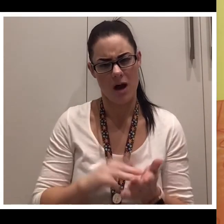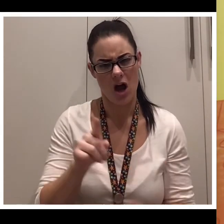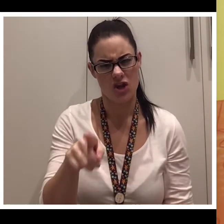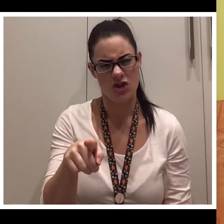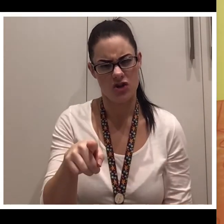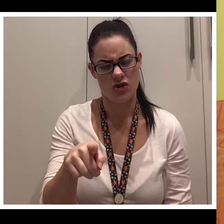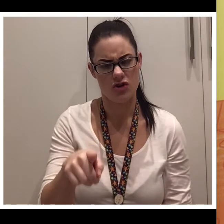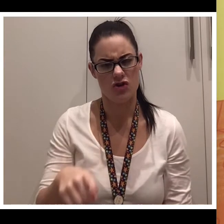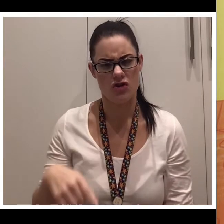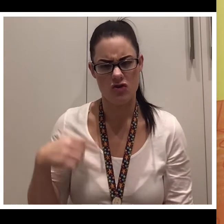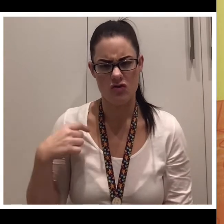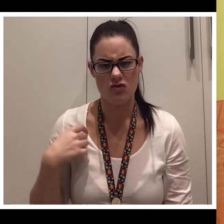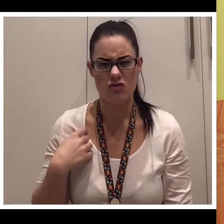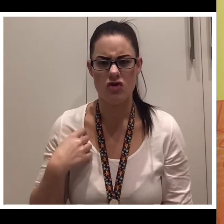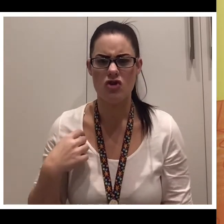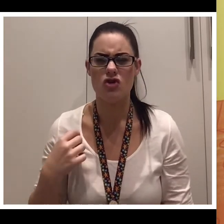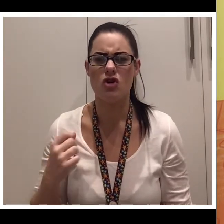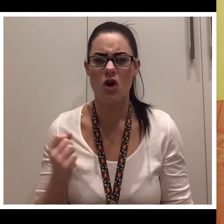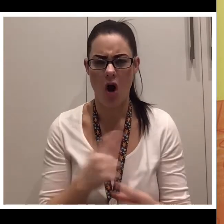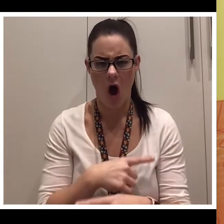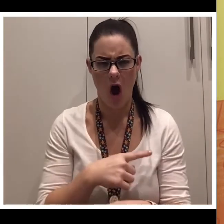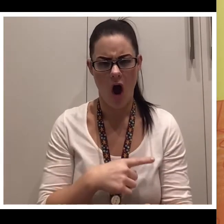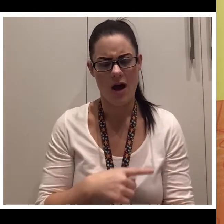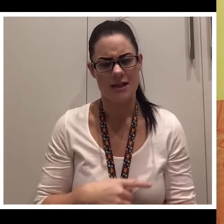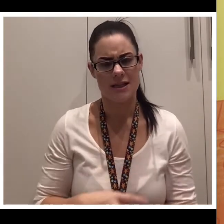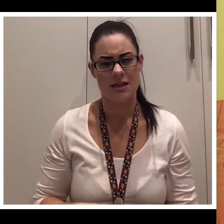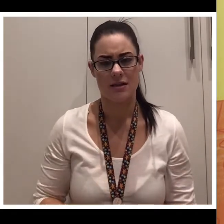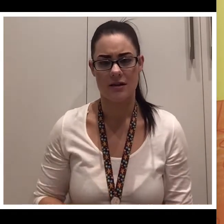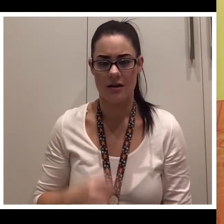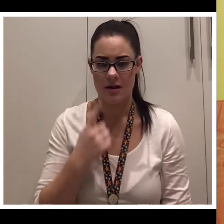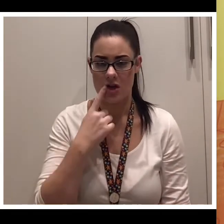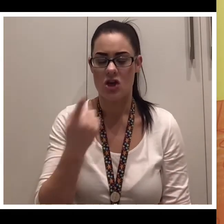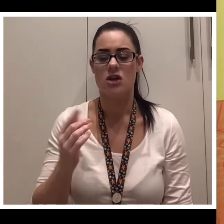"Grandma, you look odd," said Little Red Riding Hood.